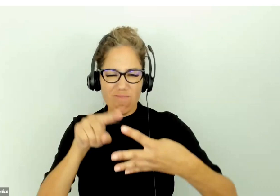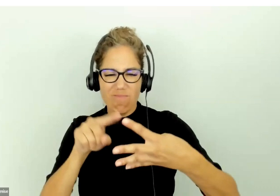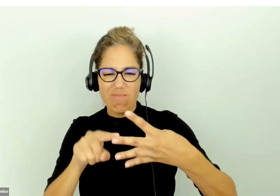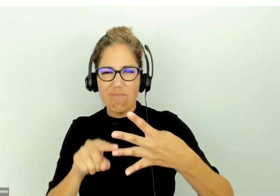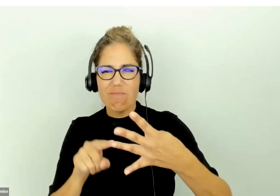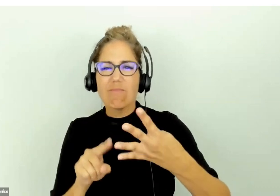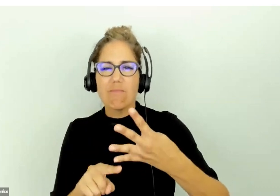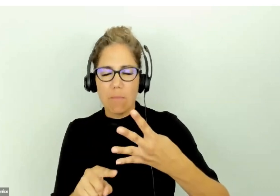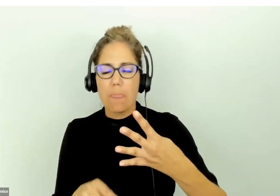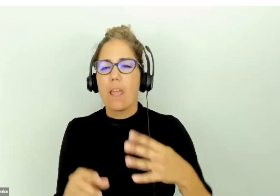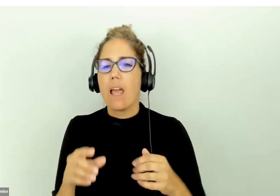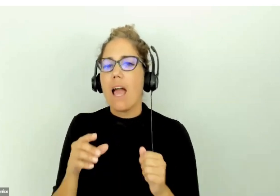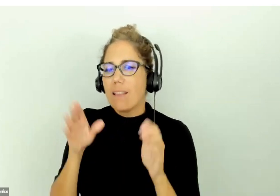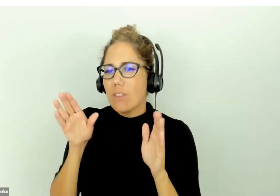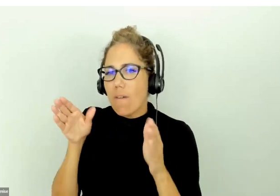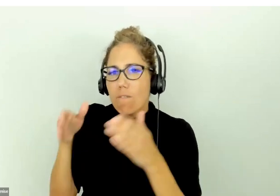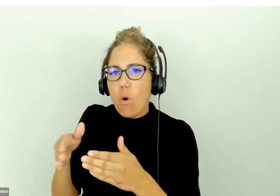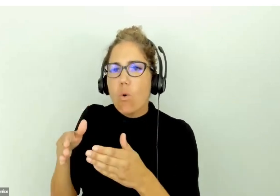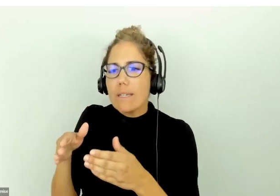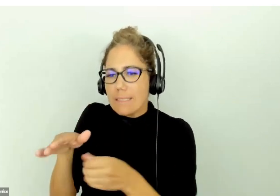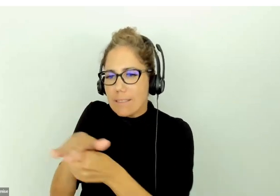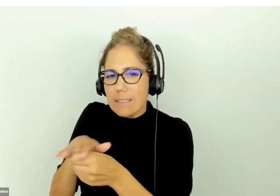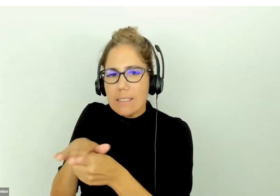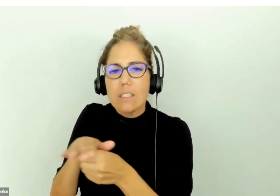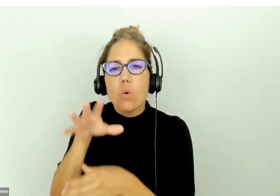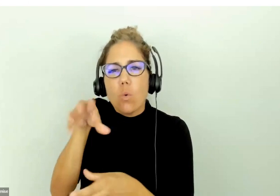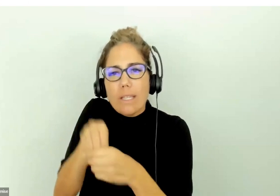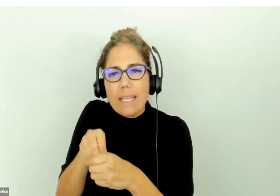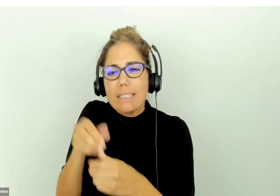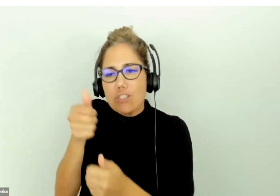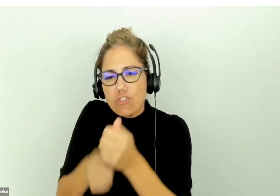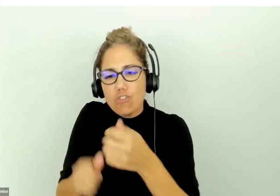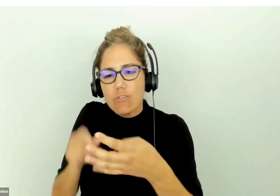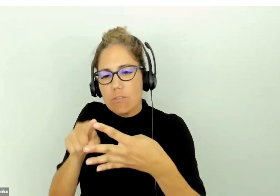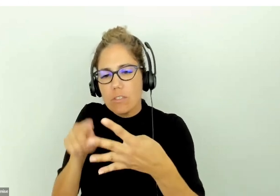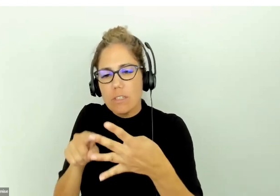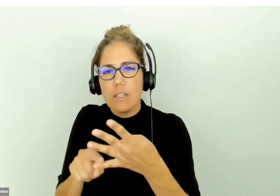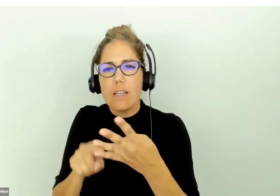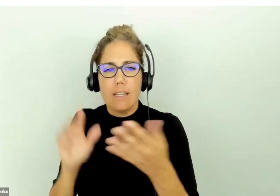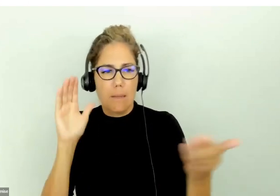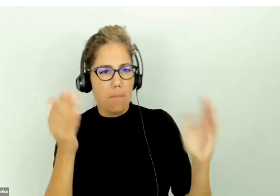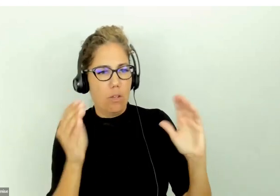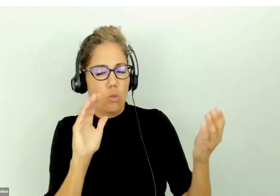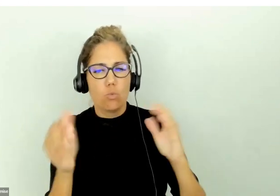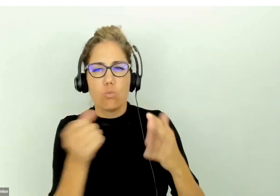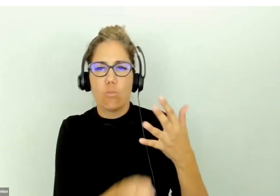Allison covered, and the focus areas within each domain compare to the priorities